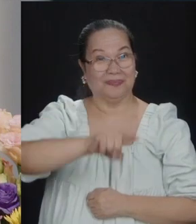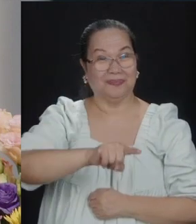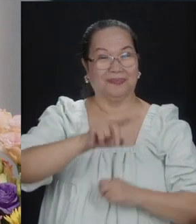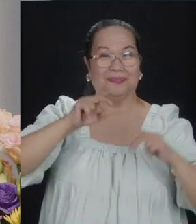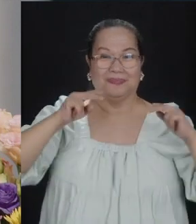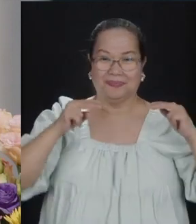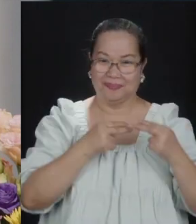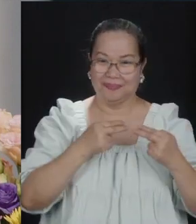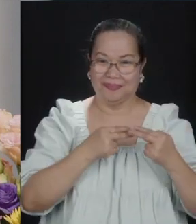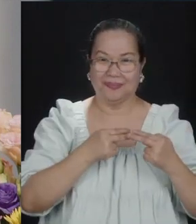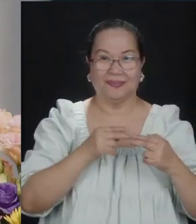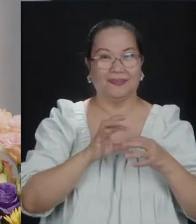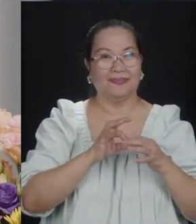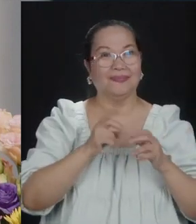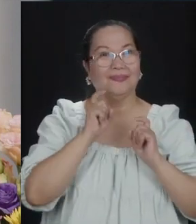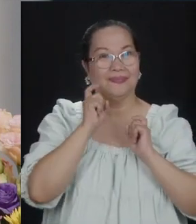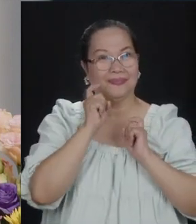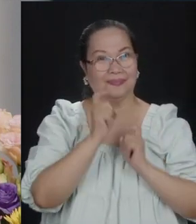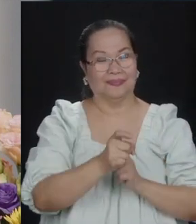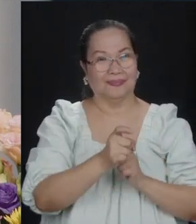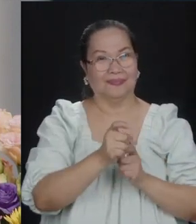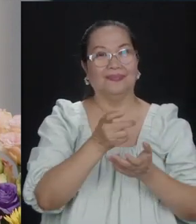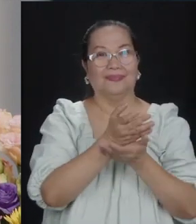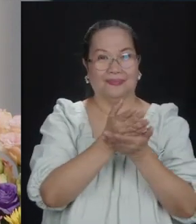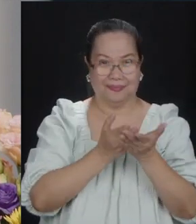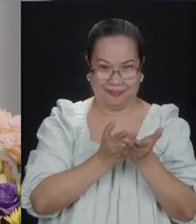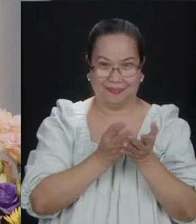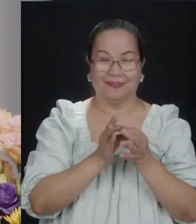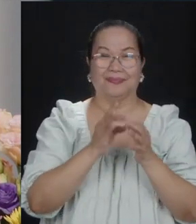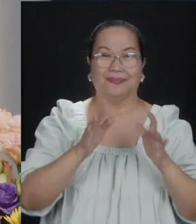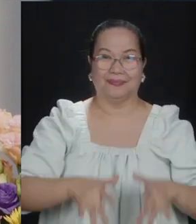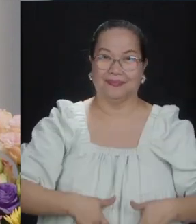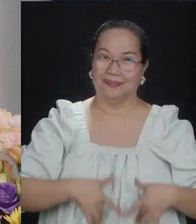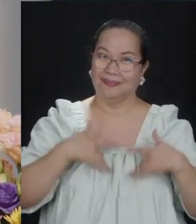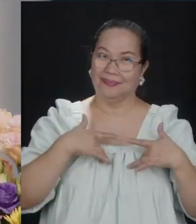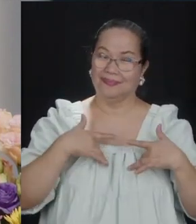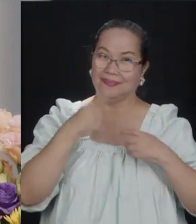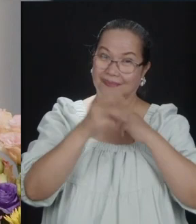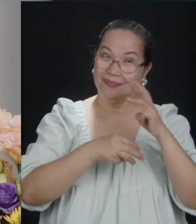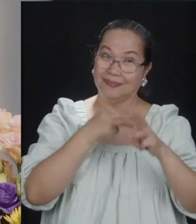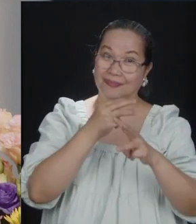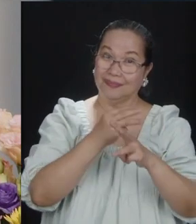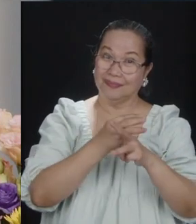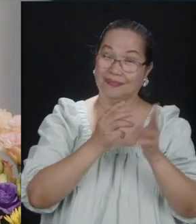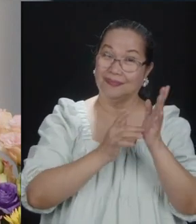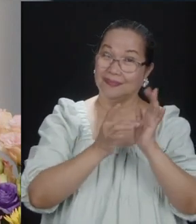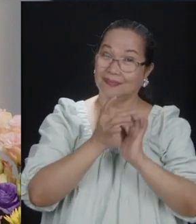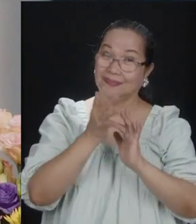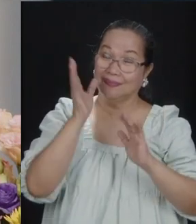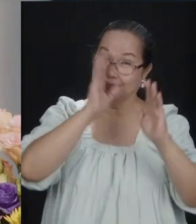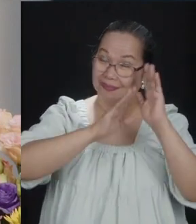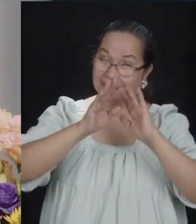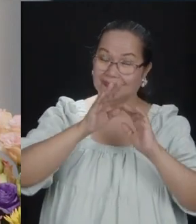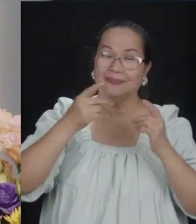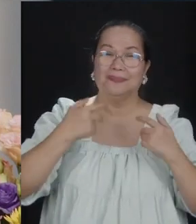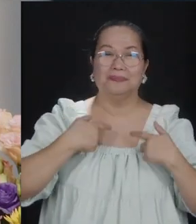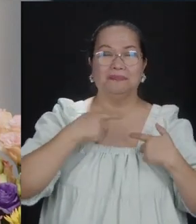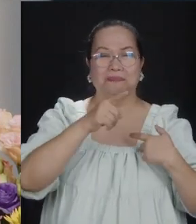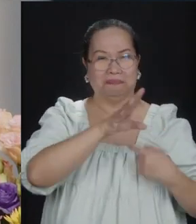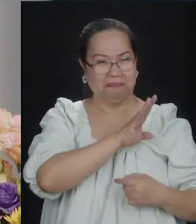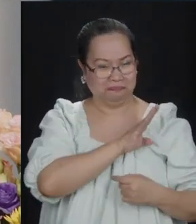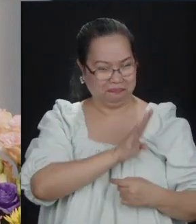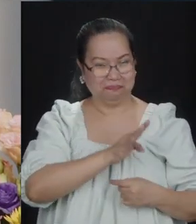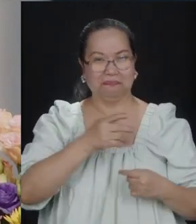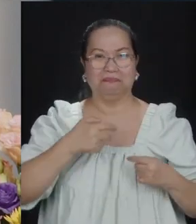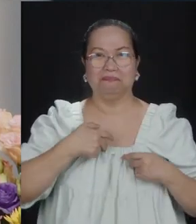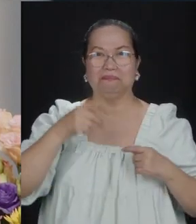pain is a gift. It's part of life. Jesus said, in this world you will have trouble, but take heart, I have overcome the